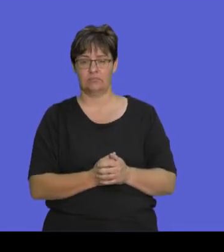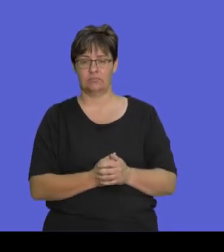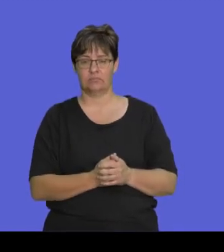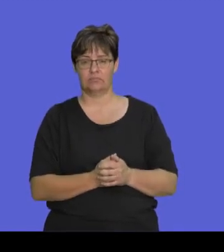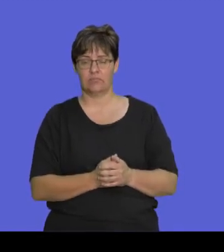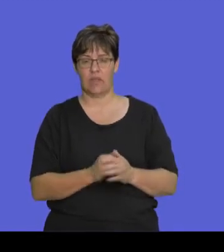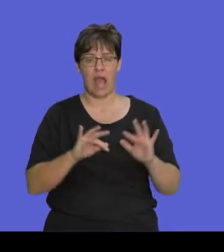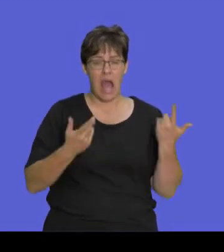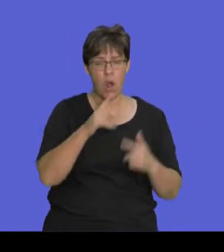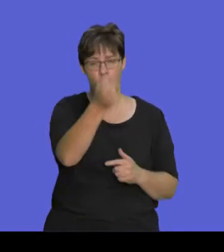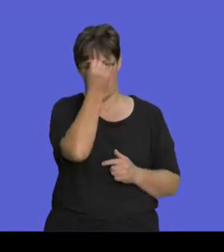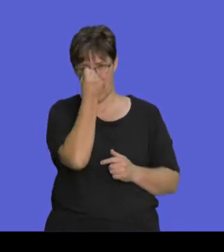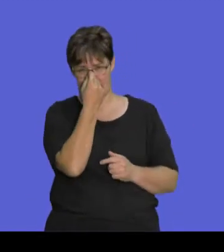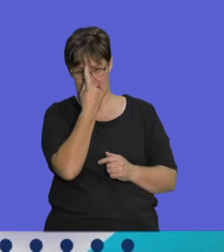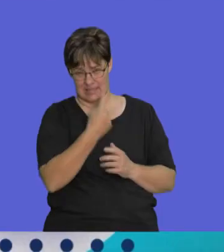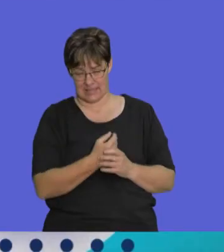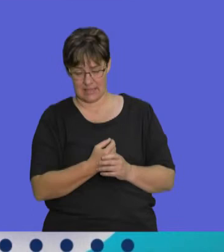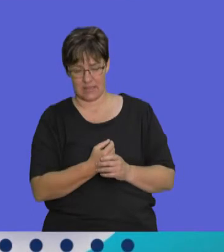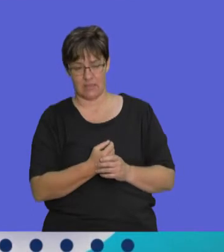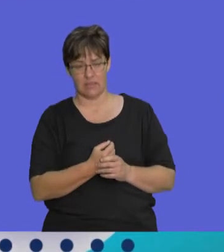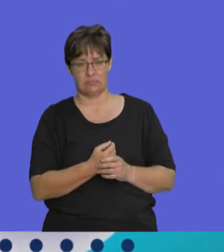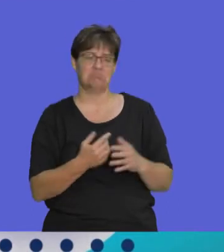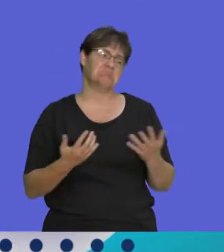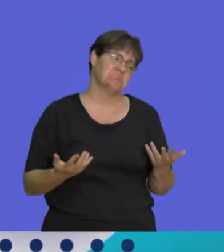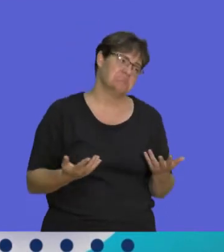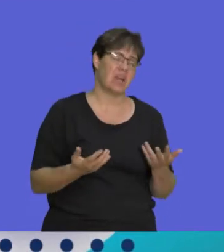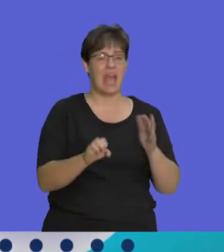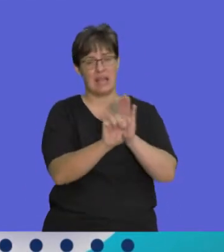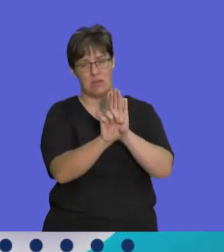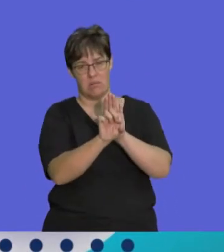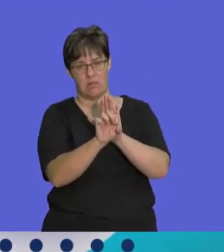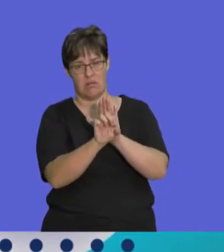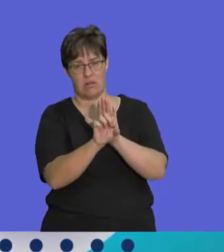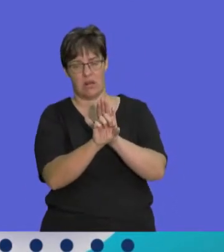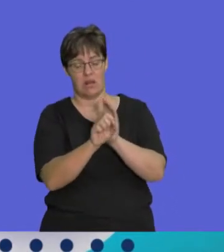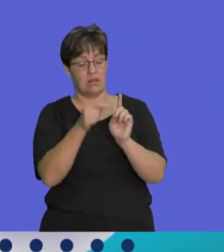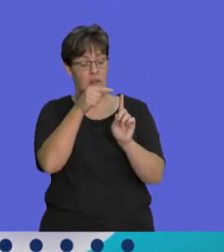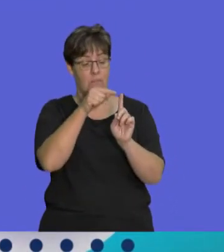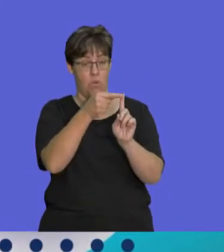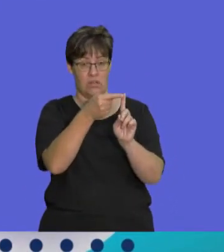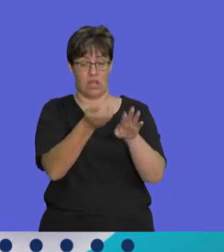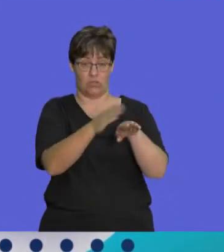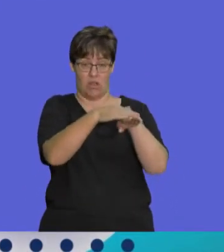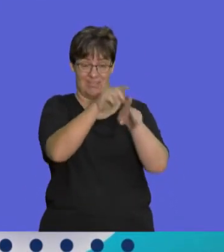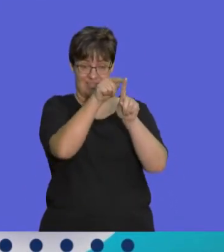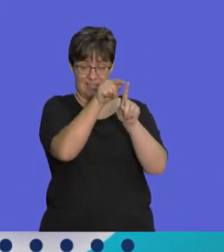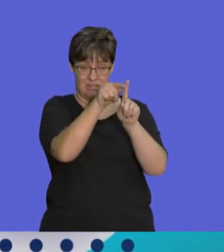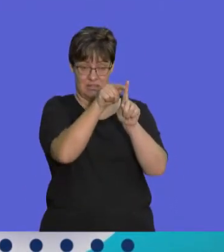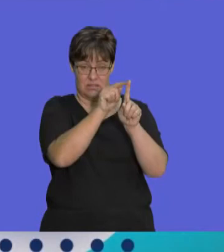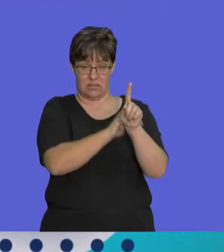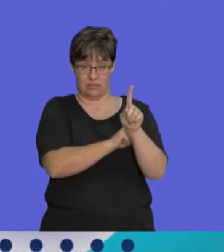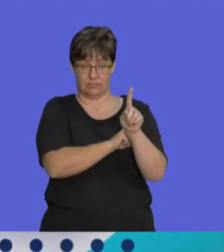part of the understanding is that if you have, for argument's sake, a point charge, we can